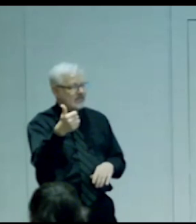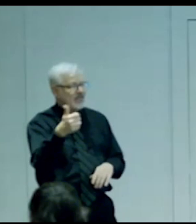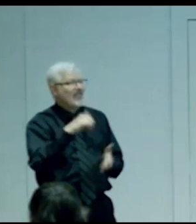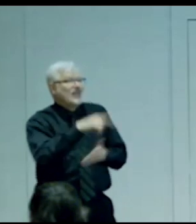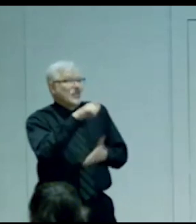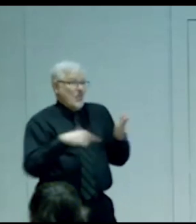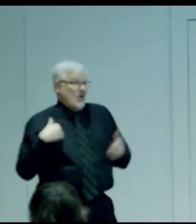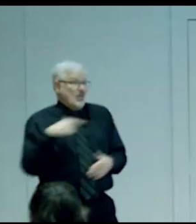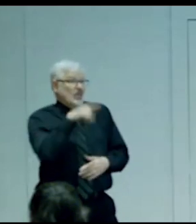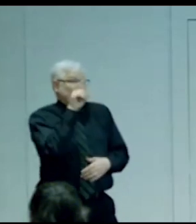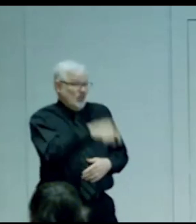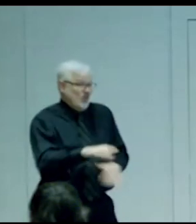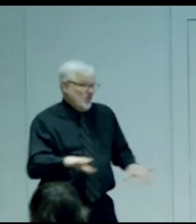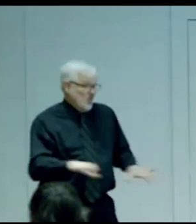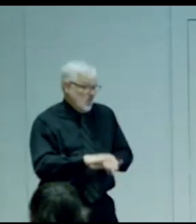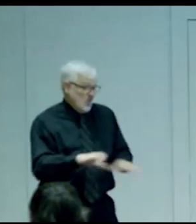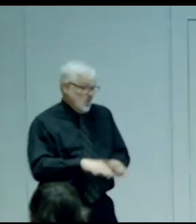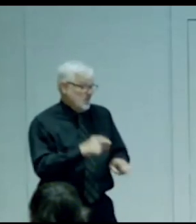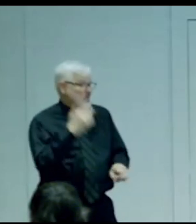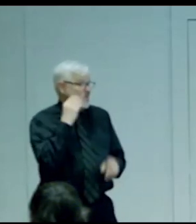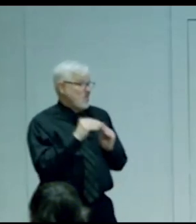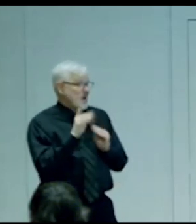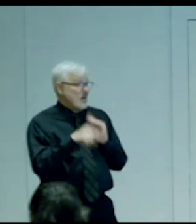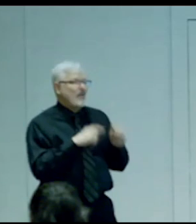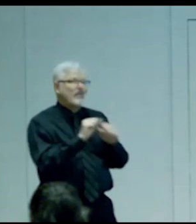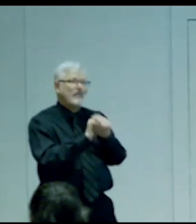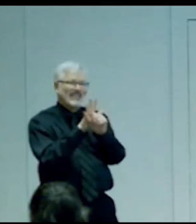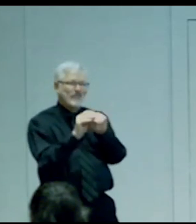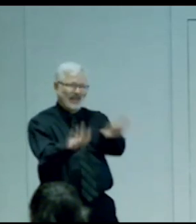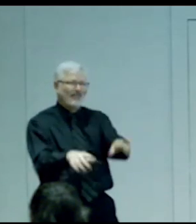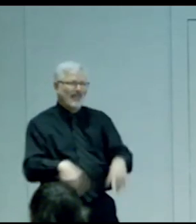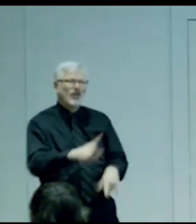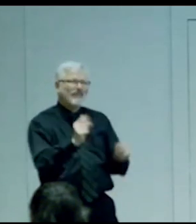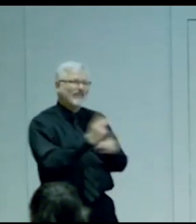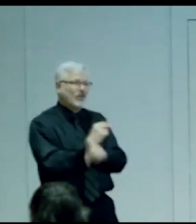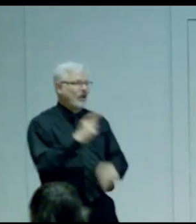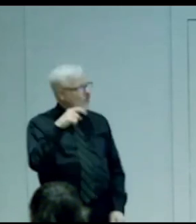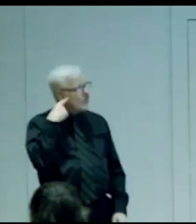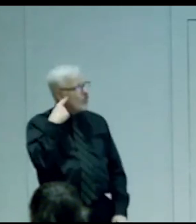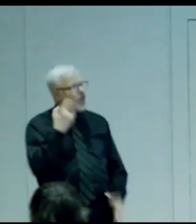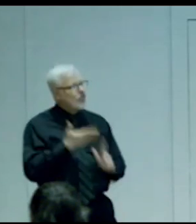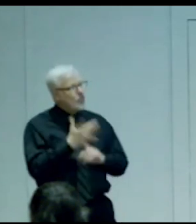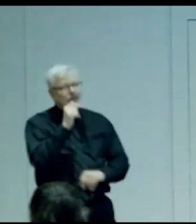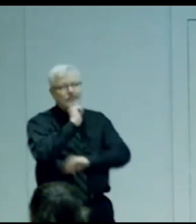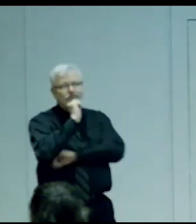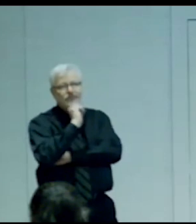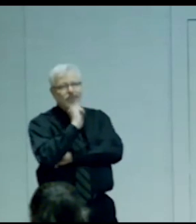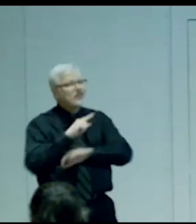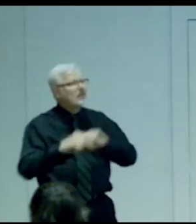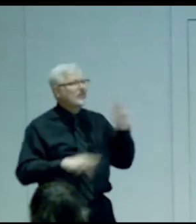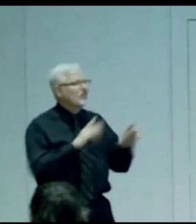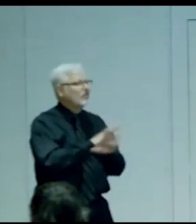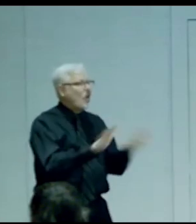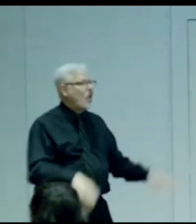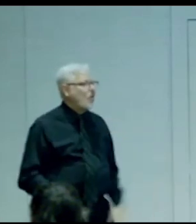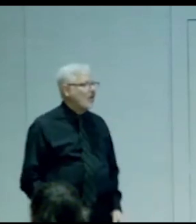taking, that's what they would have known more about the pandemic. They could have figured it out. They could have thought their way through it, but they don't. They